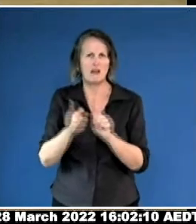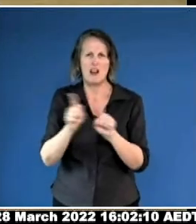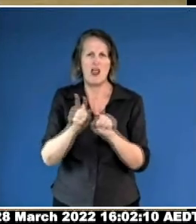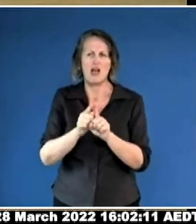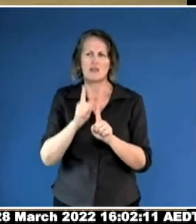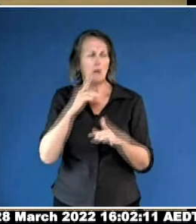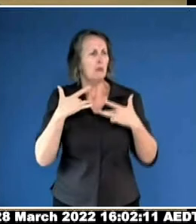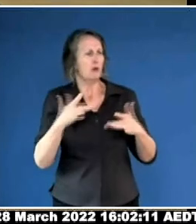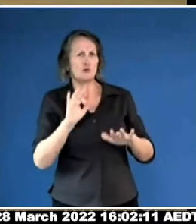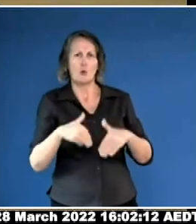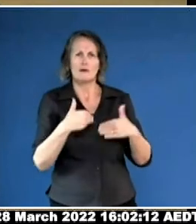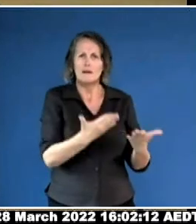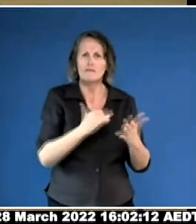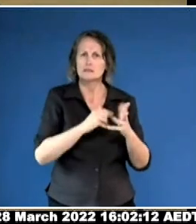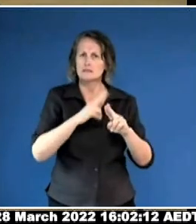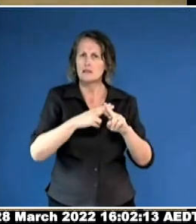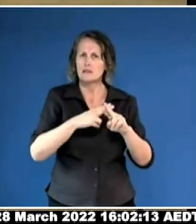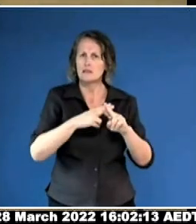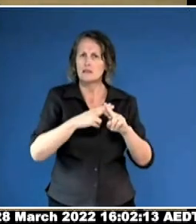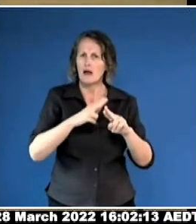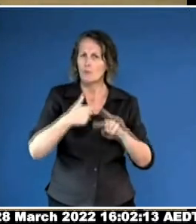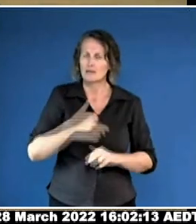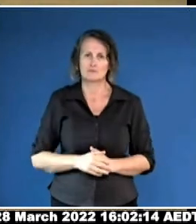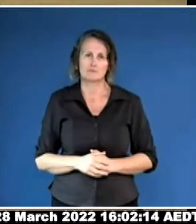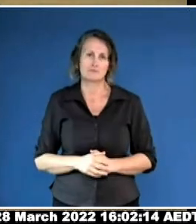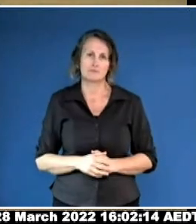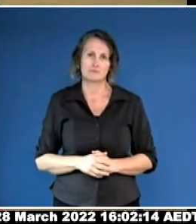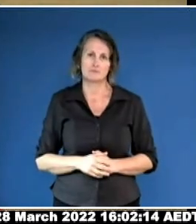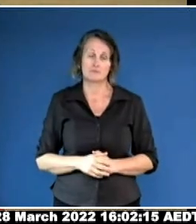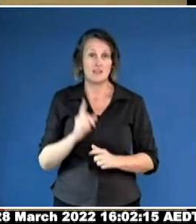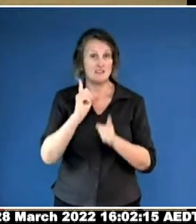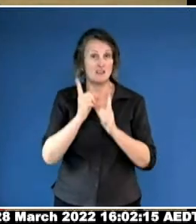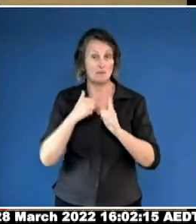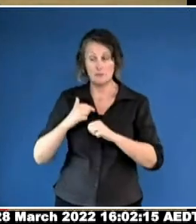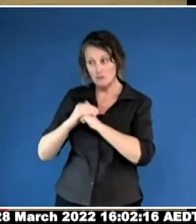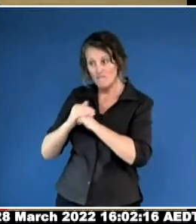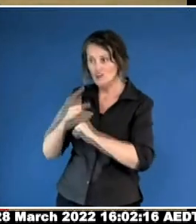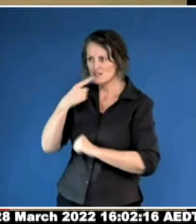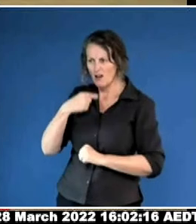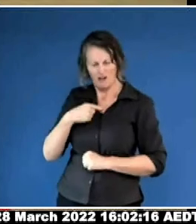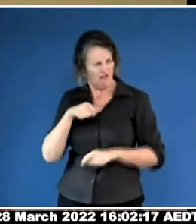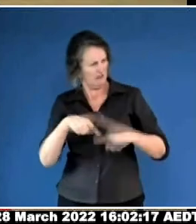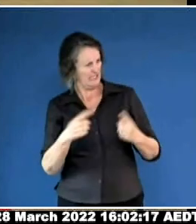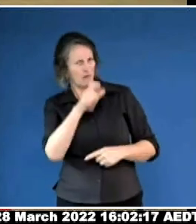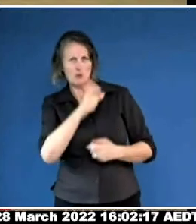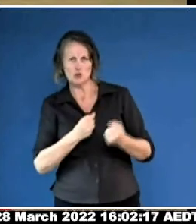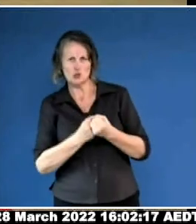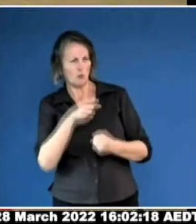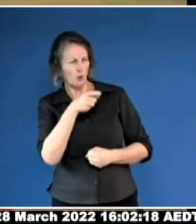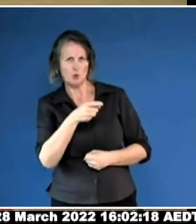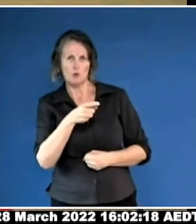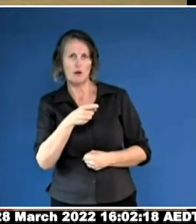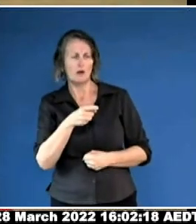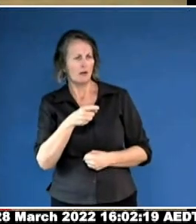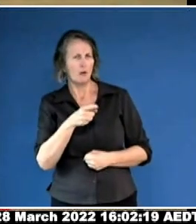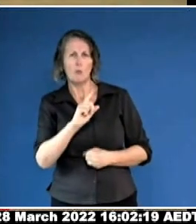available. When my friend says, oh, have you got a different work now? What did you do the other one? I feel like they're kind